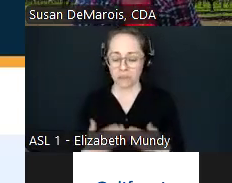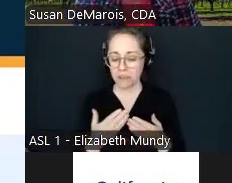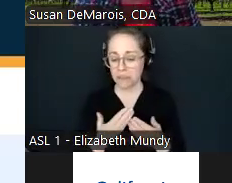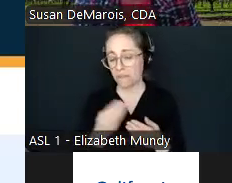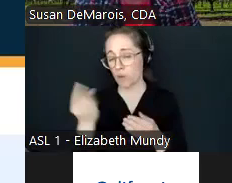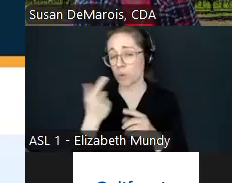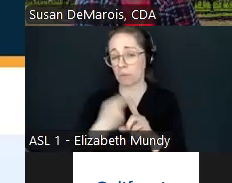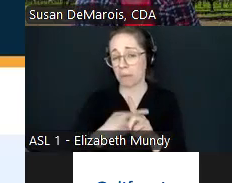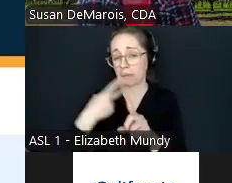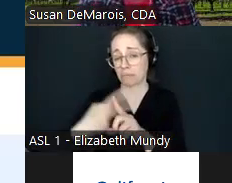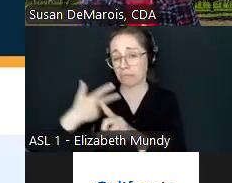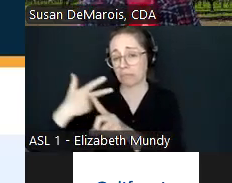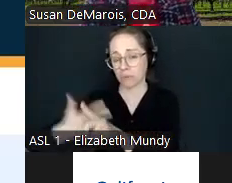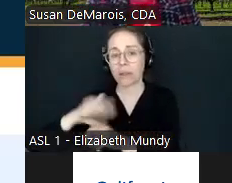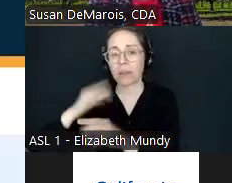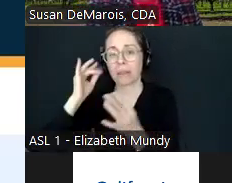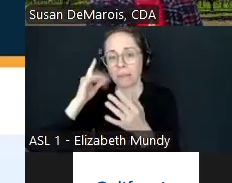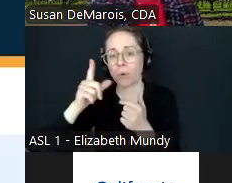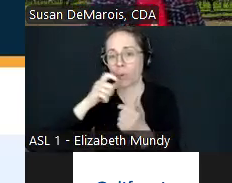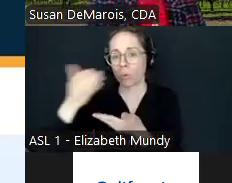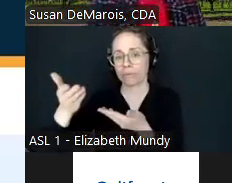but start thinking now.